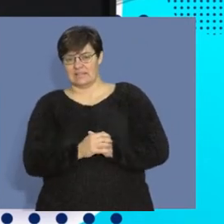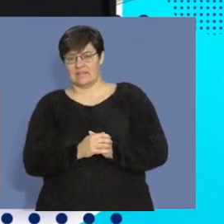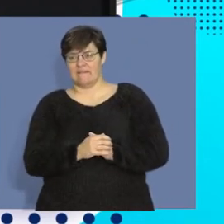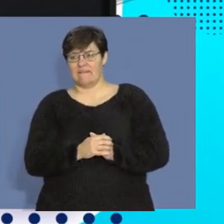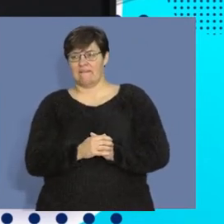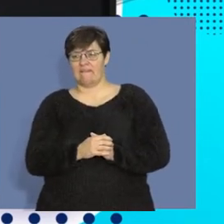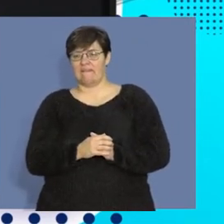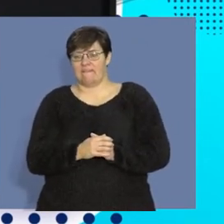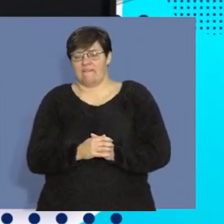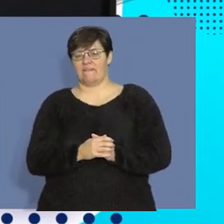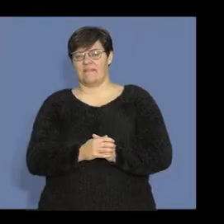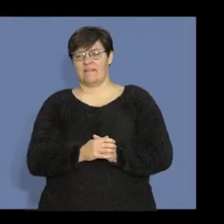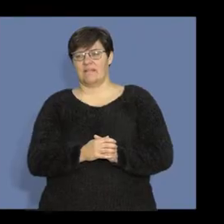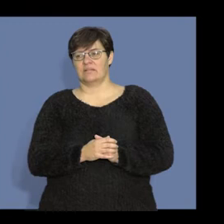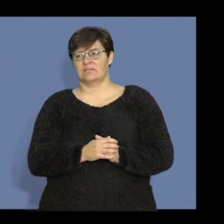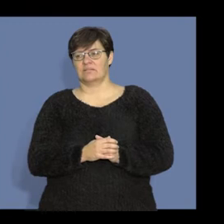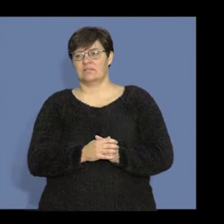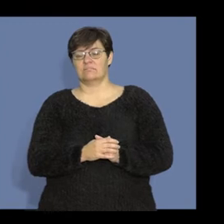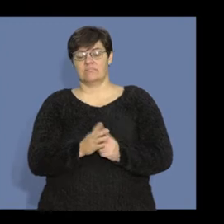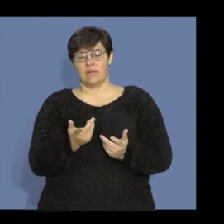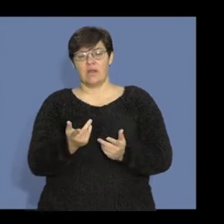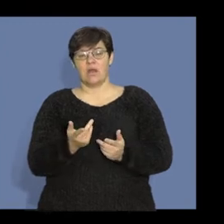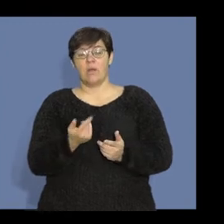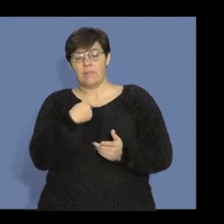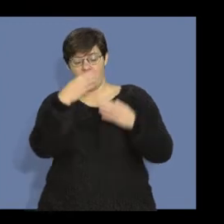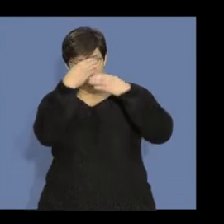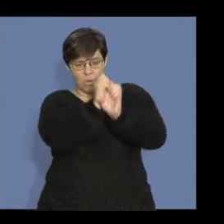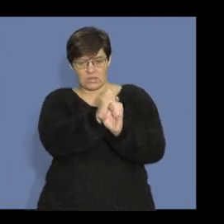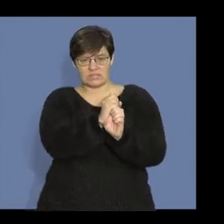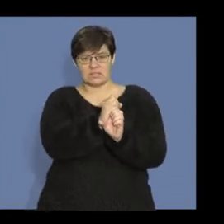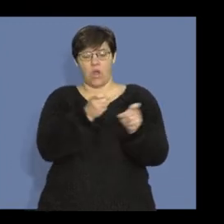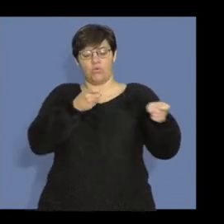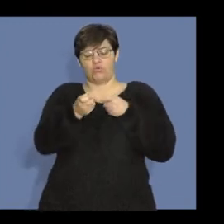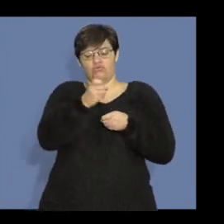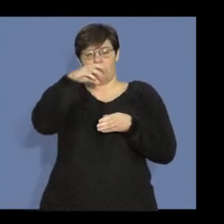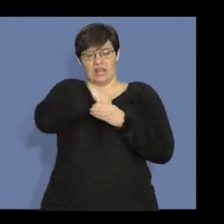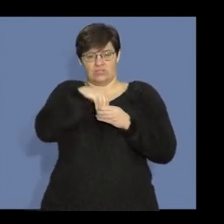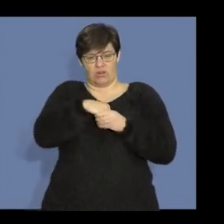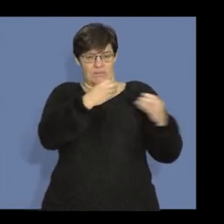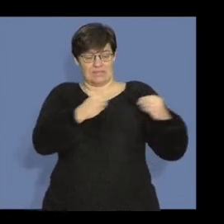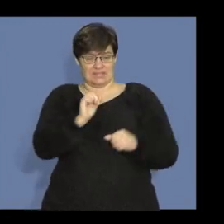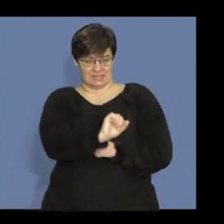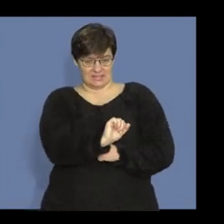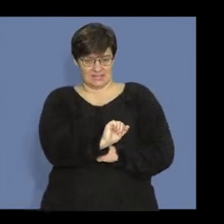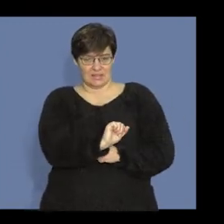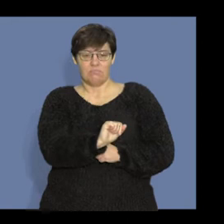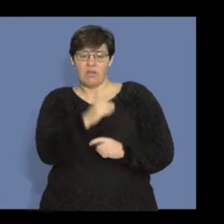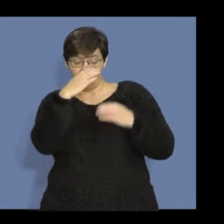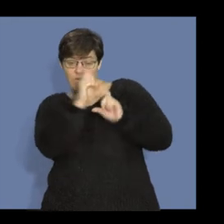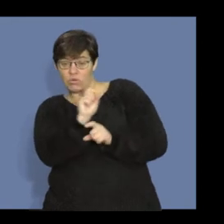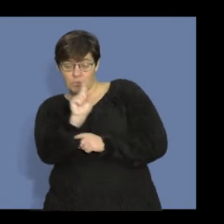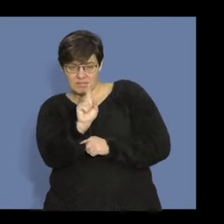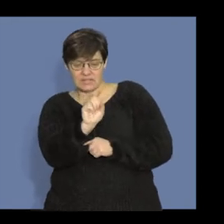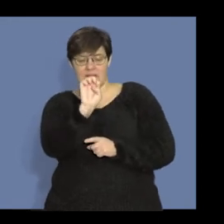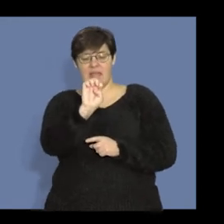about VAT with regards to internal control and with regards to ethics.